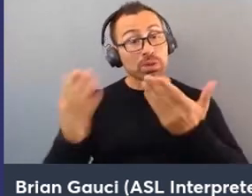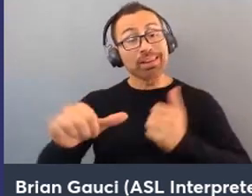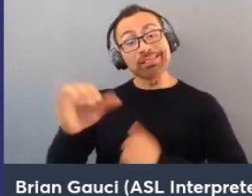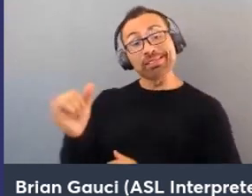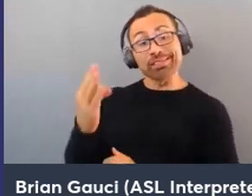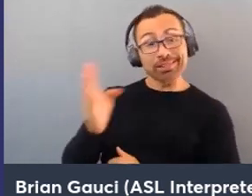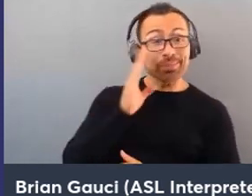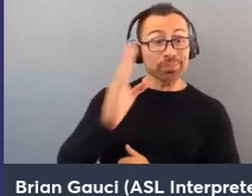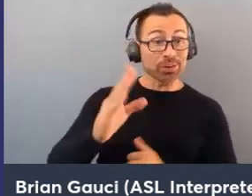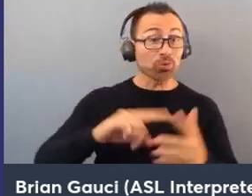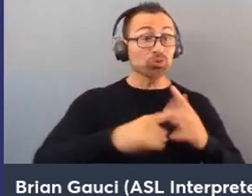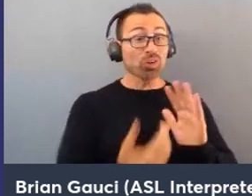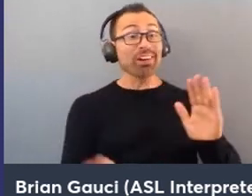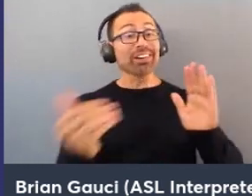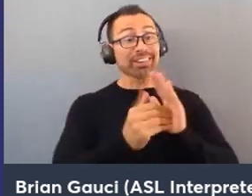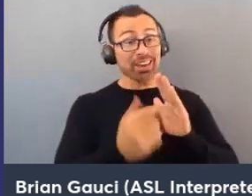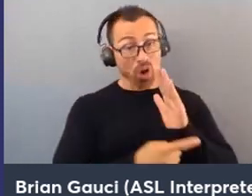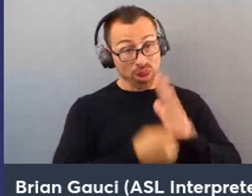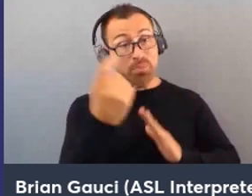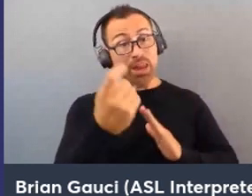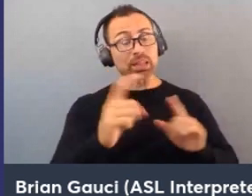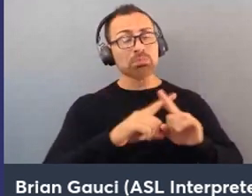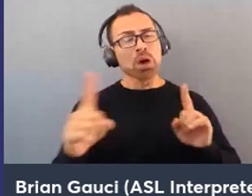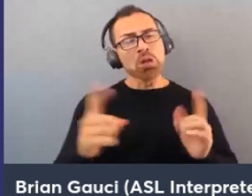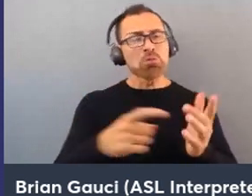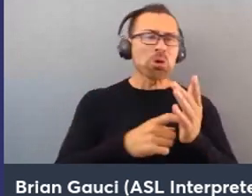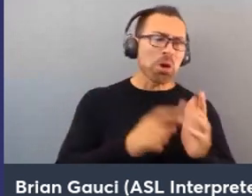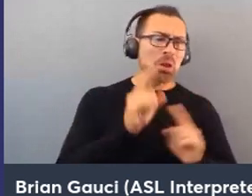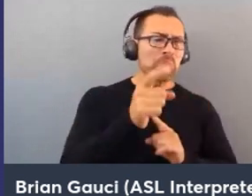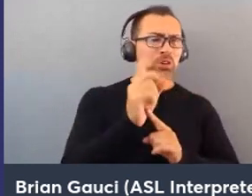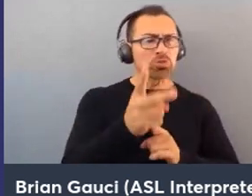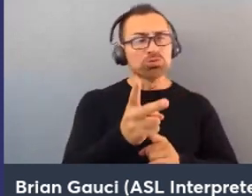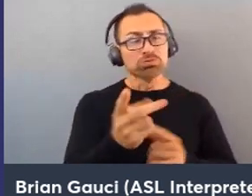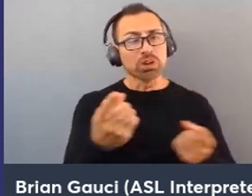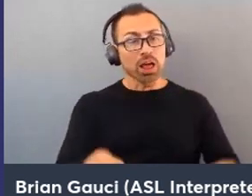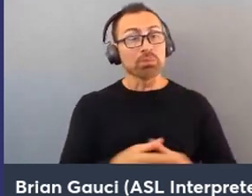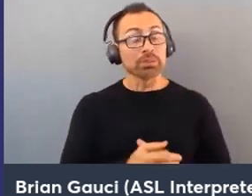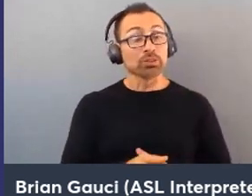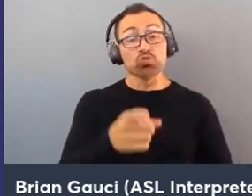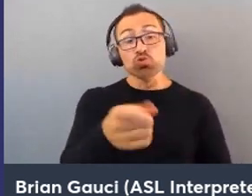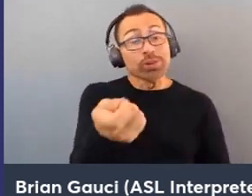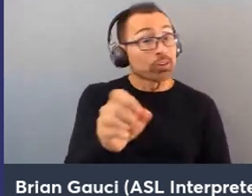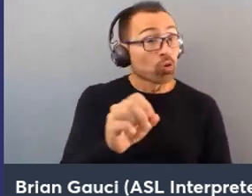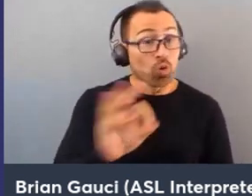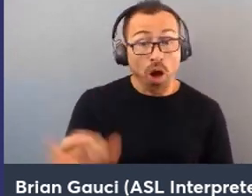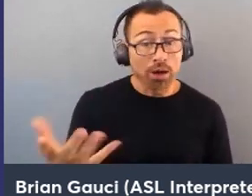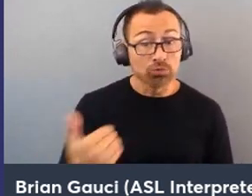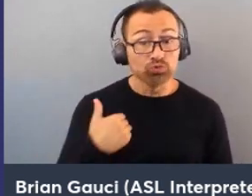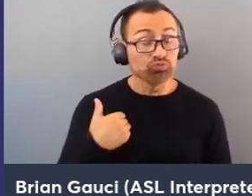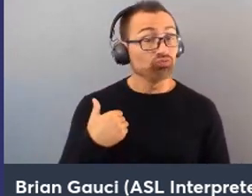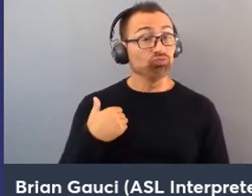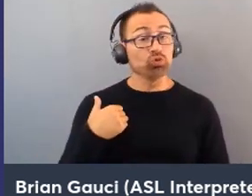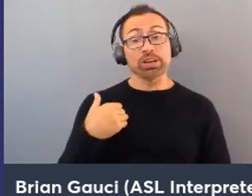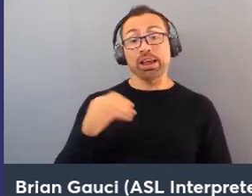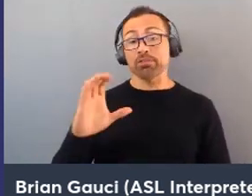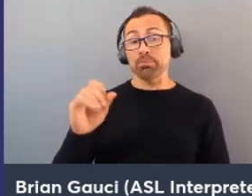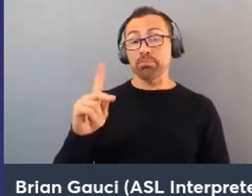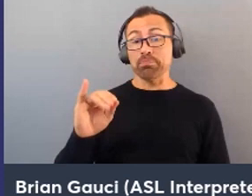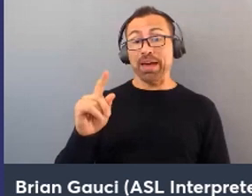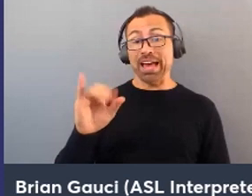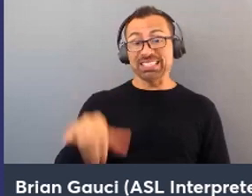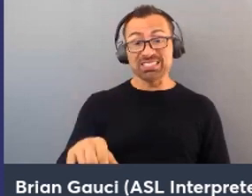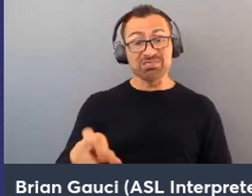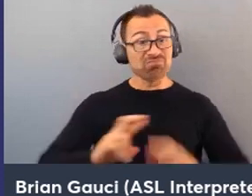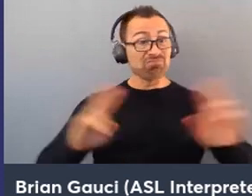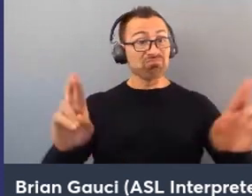capacity. You could actually just turn that off. So you could have capacity sitting there ready and waiting for you whenever you want to submit a job,